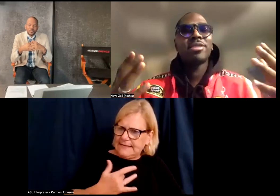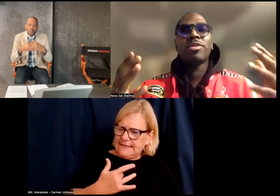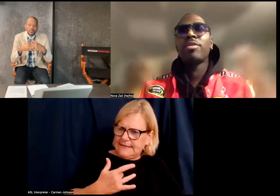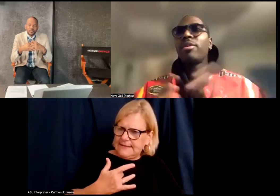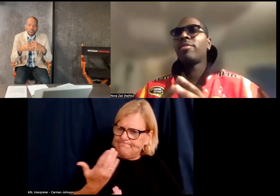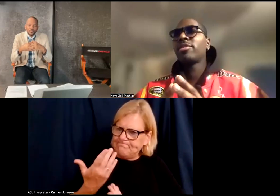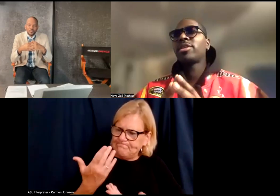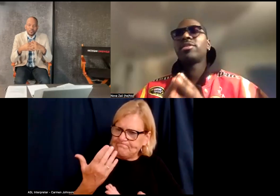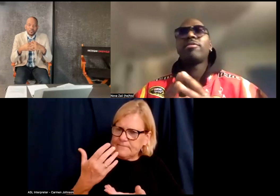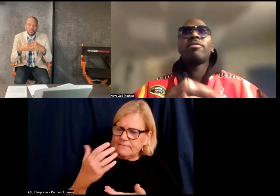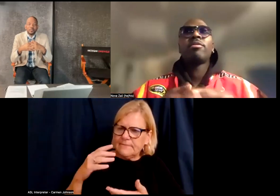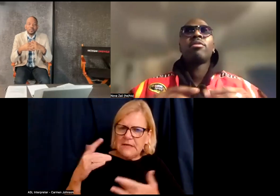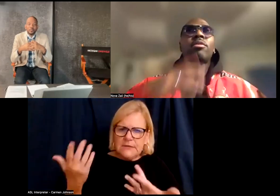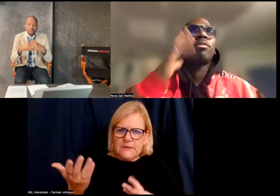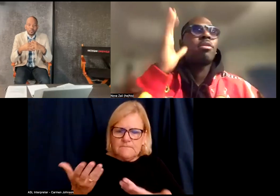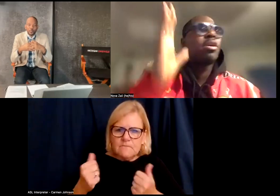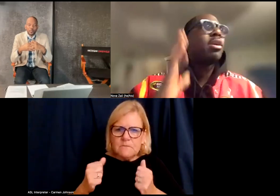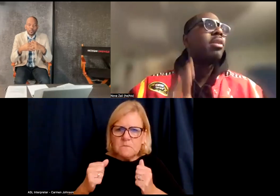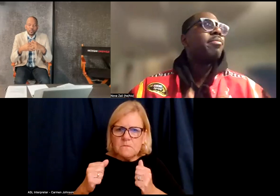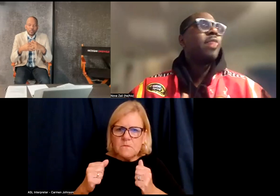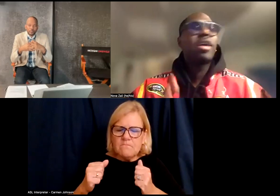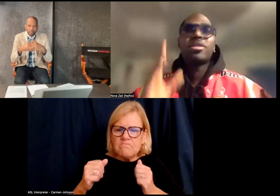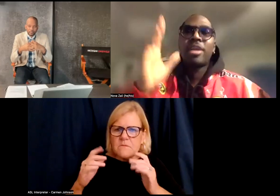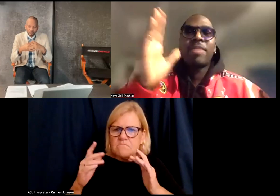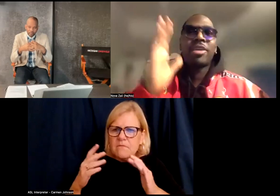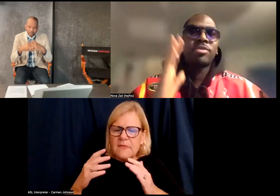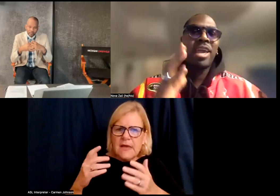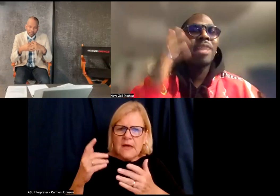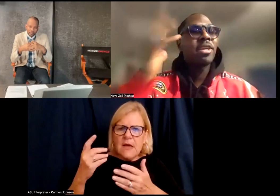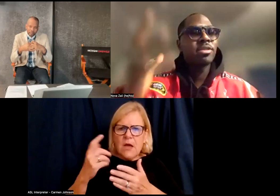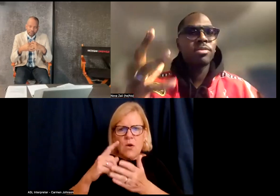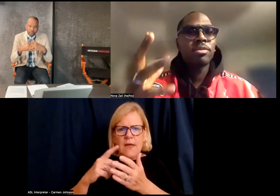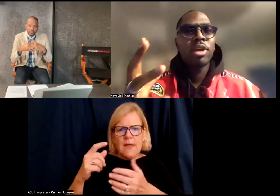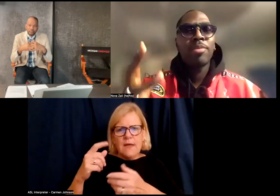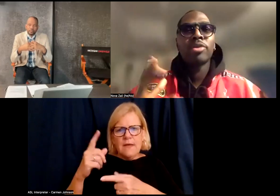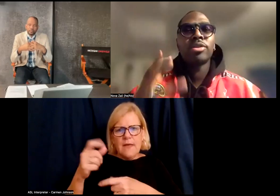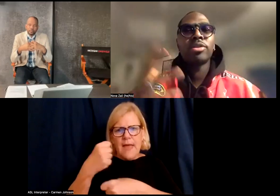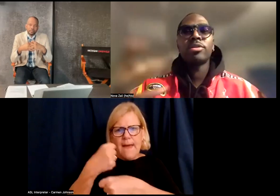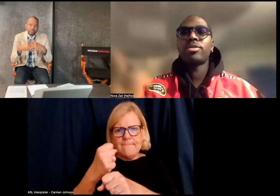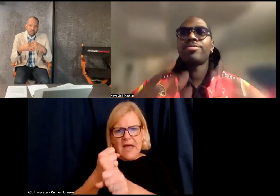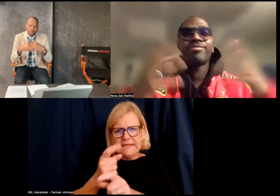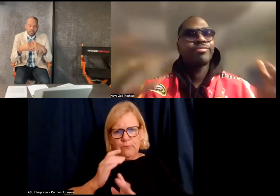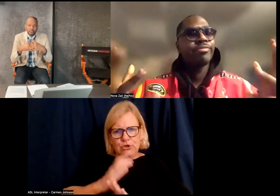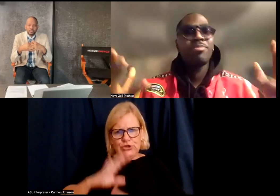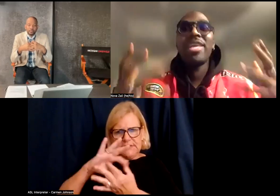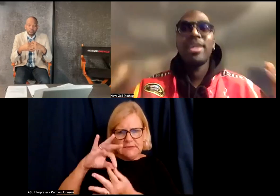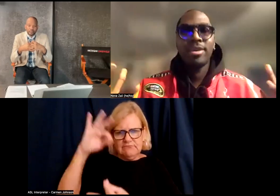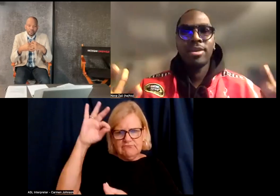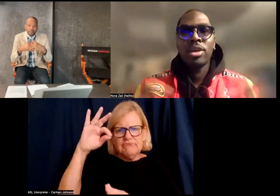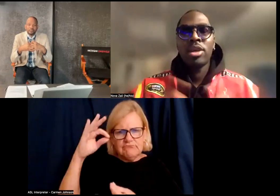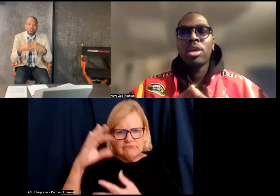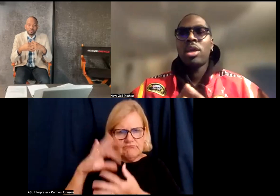essence. You know, evoke a sense of the essence that animates a person's